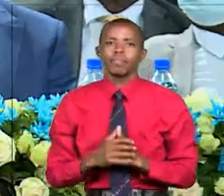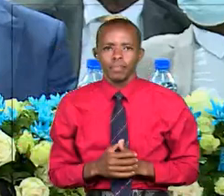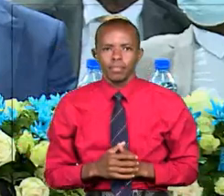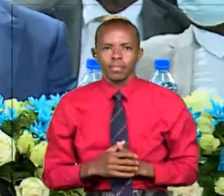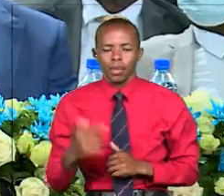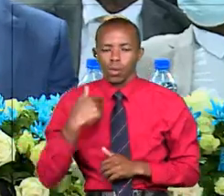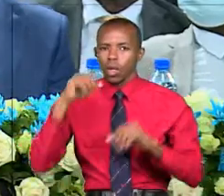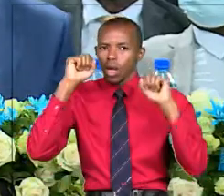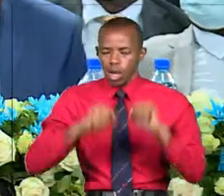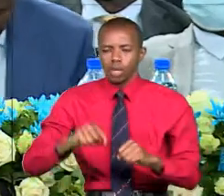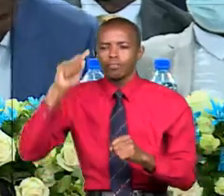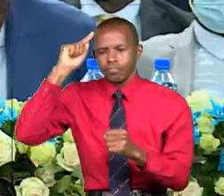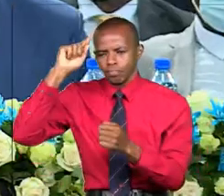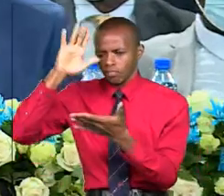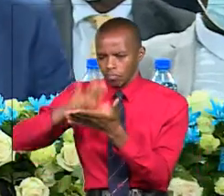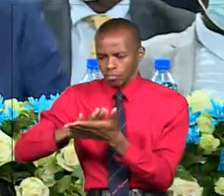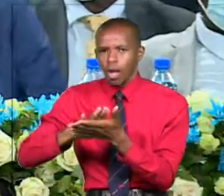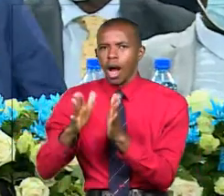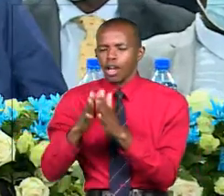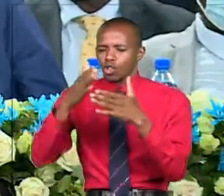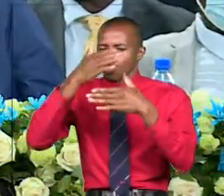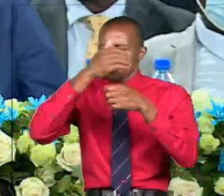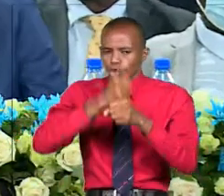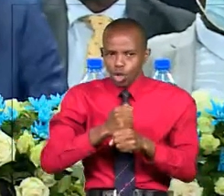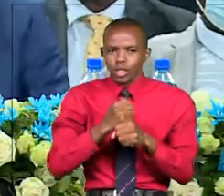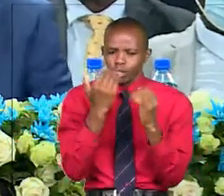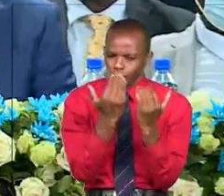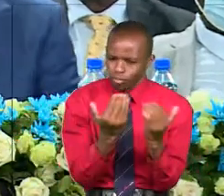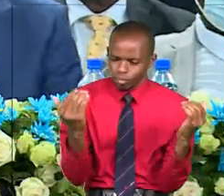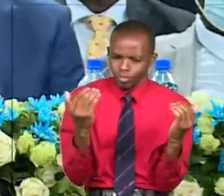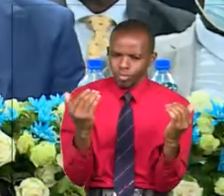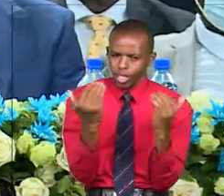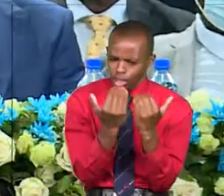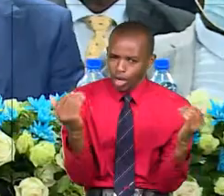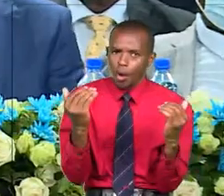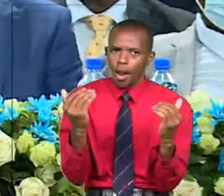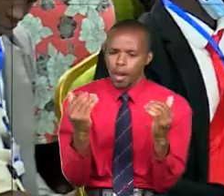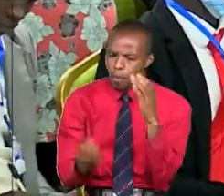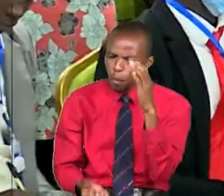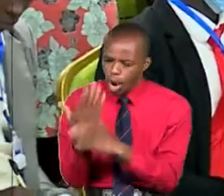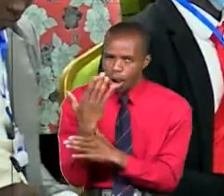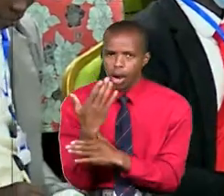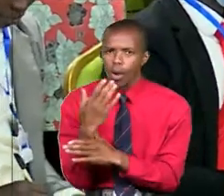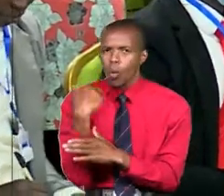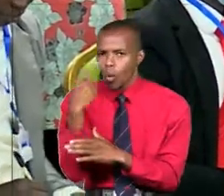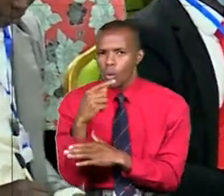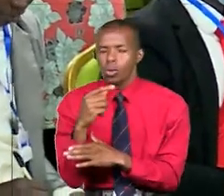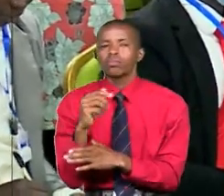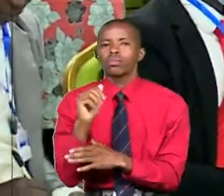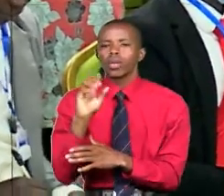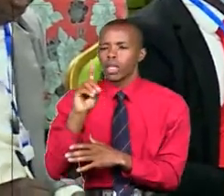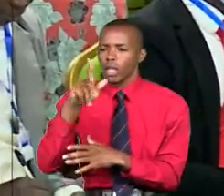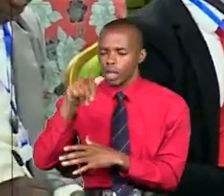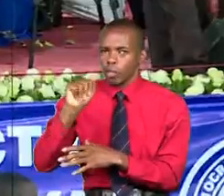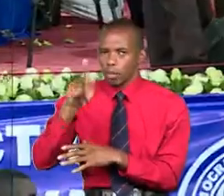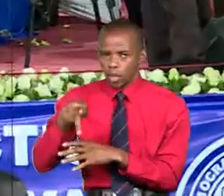Tuaweza tukamuamini alee mtoto huyu, the most special child ever born in Kenya, aitwa. Wamunyinyi